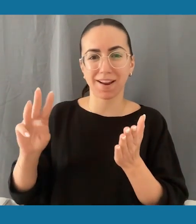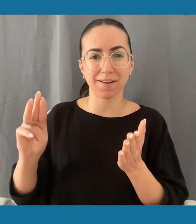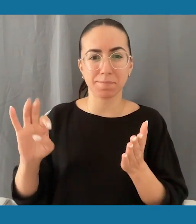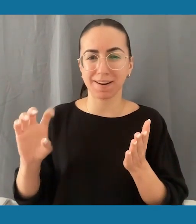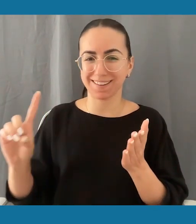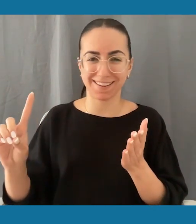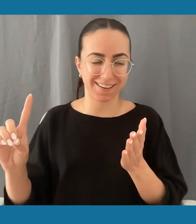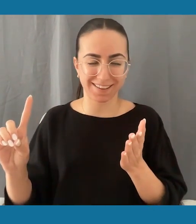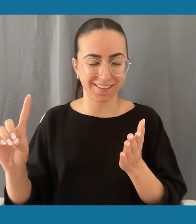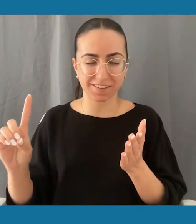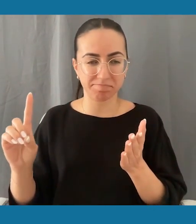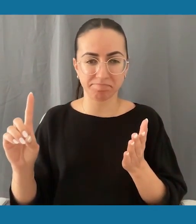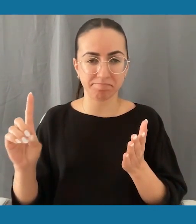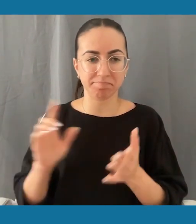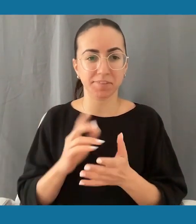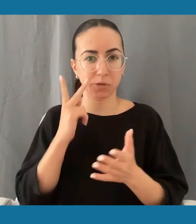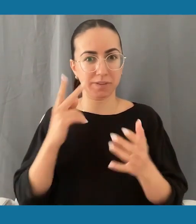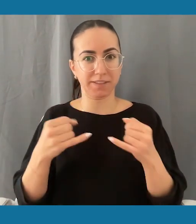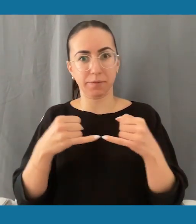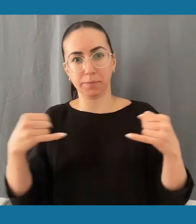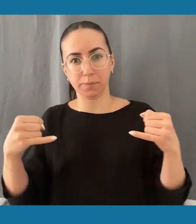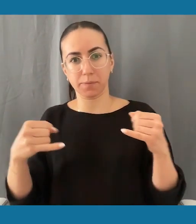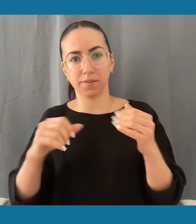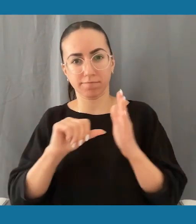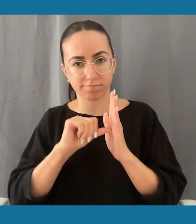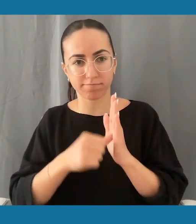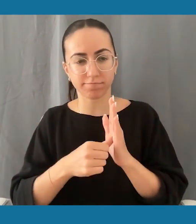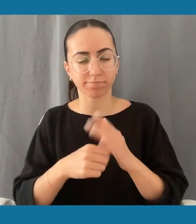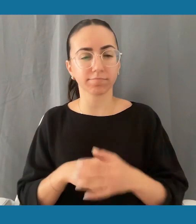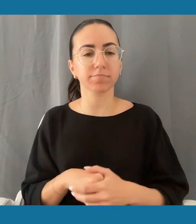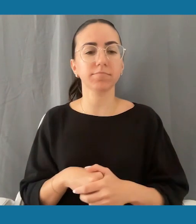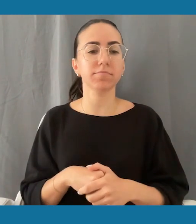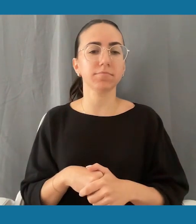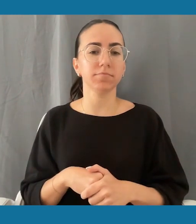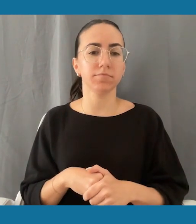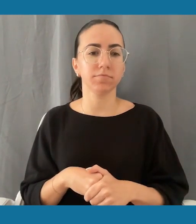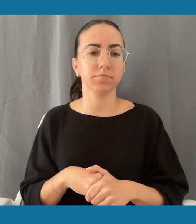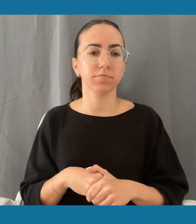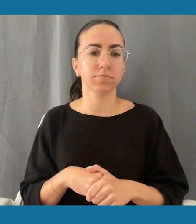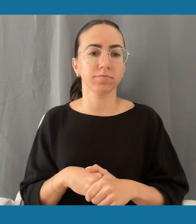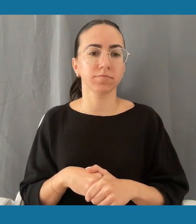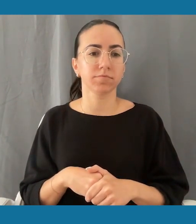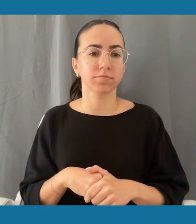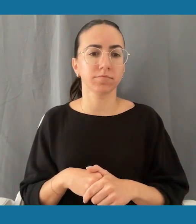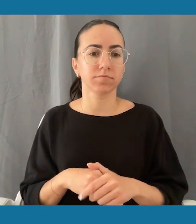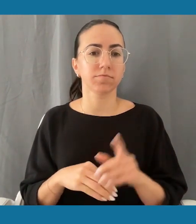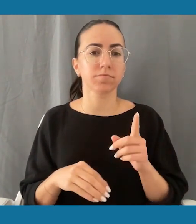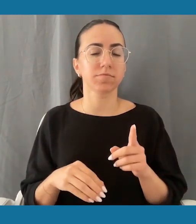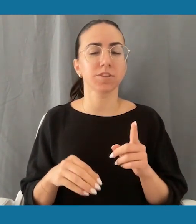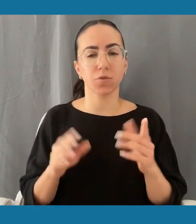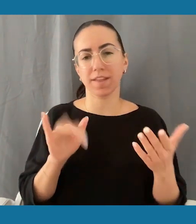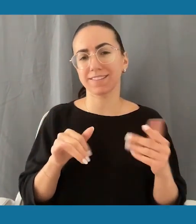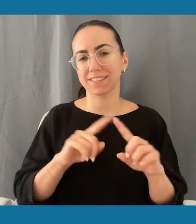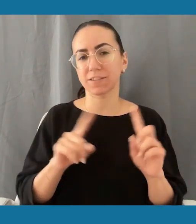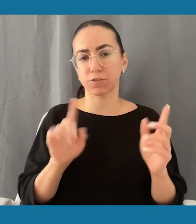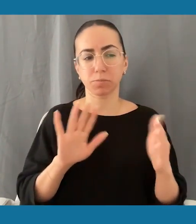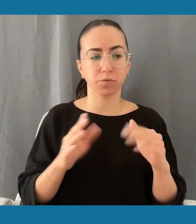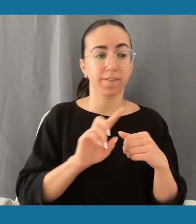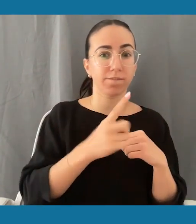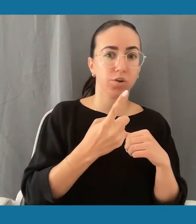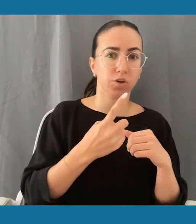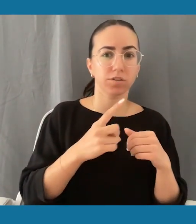cap and underline. So that's the huge distinction for a third-party trust versus a self-settled